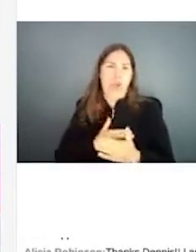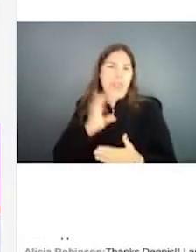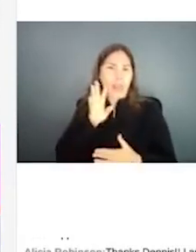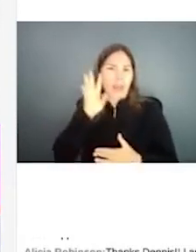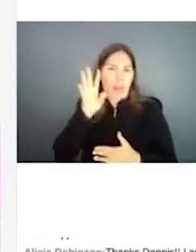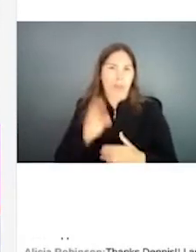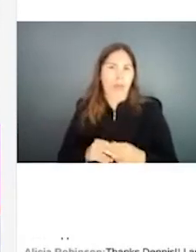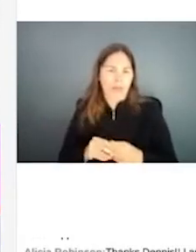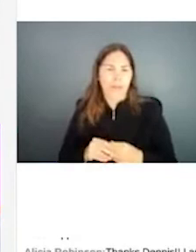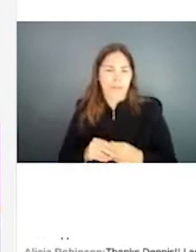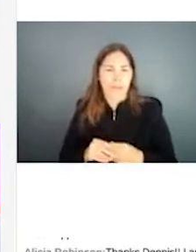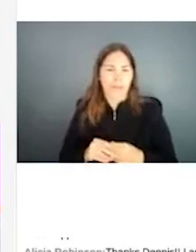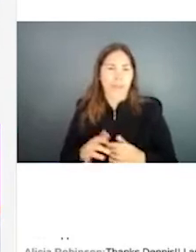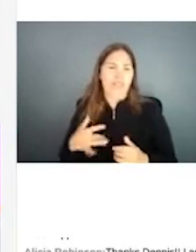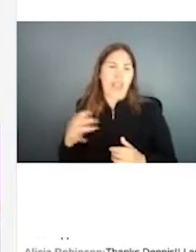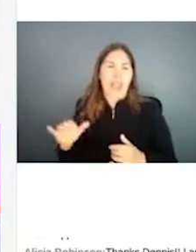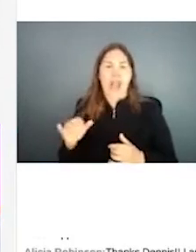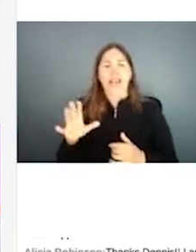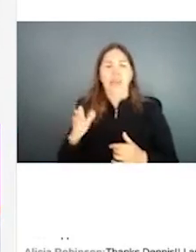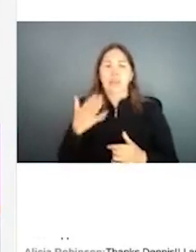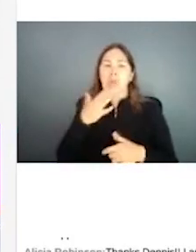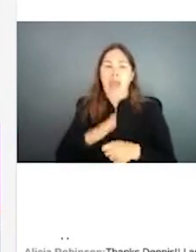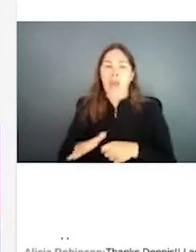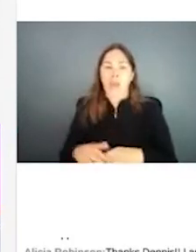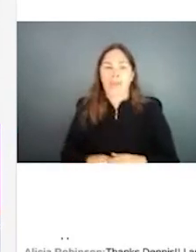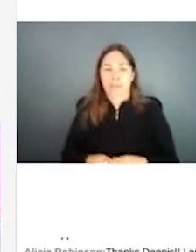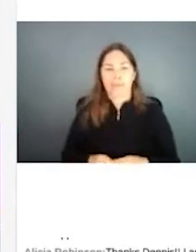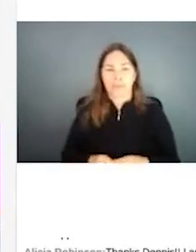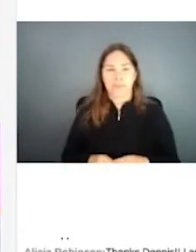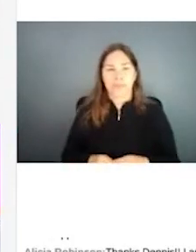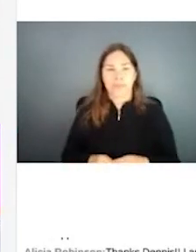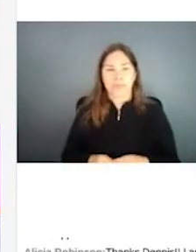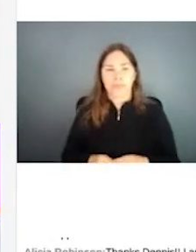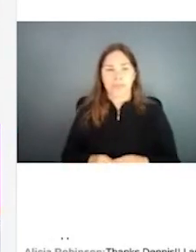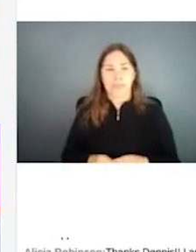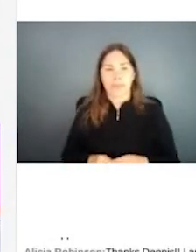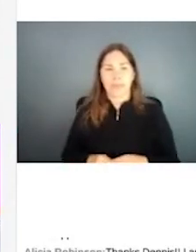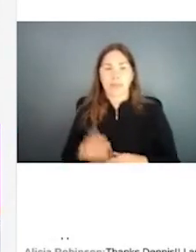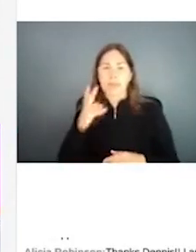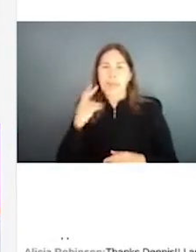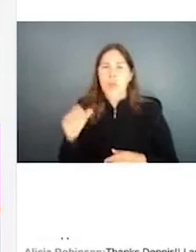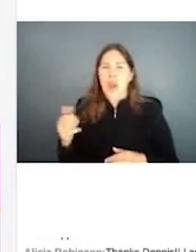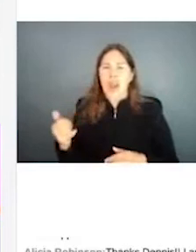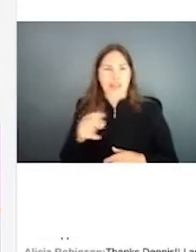and felt like it was adequate. Let's see what else we got